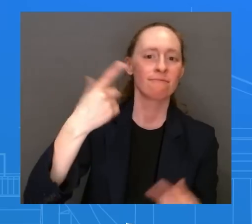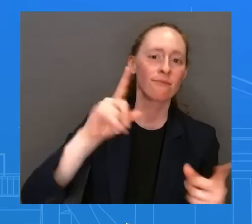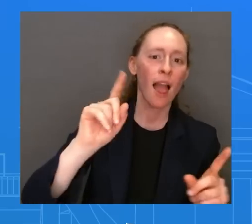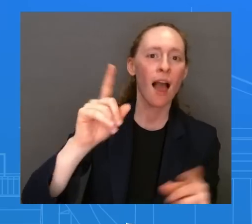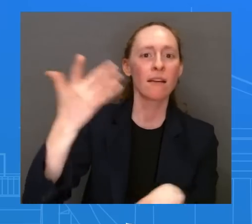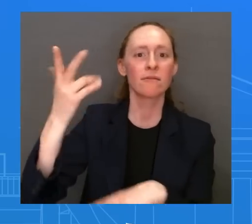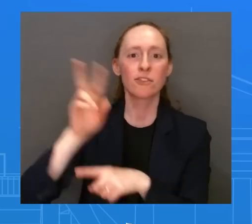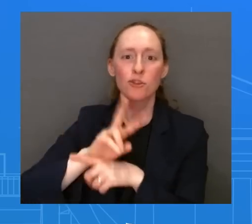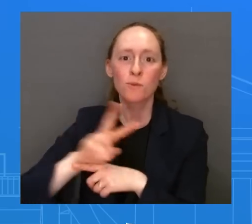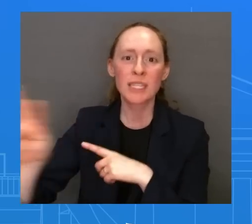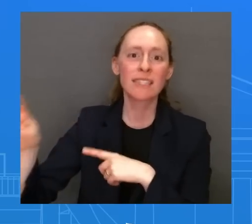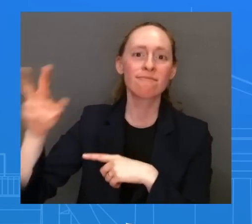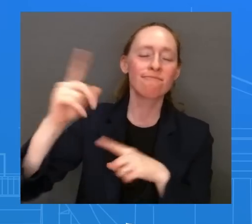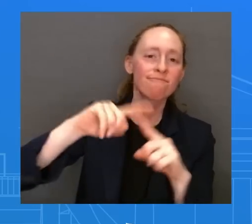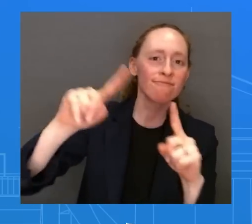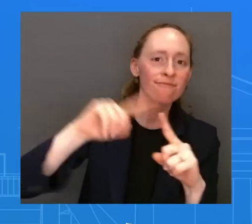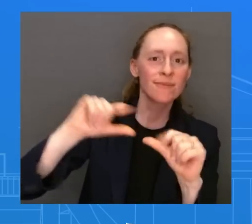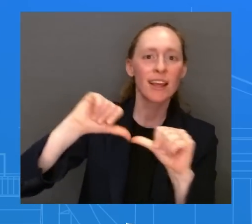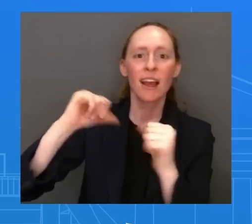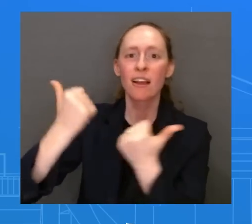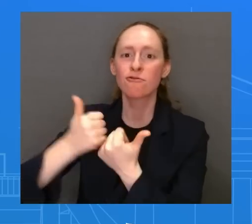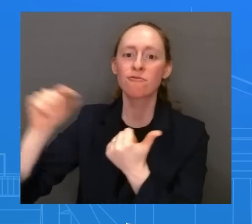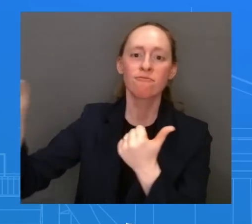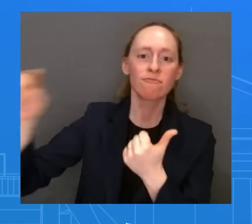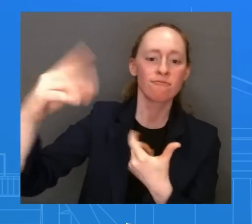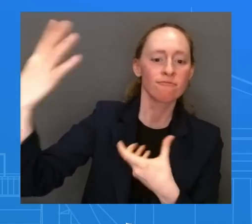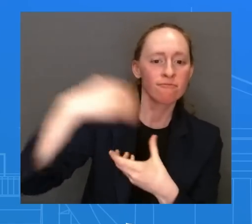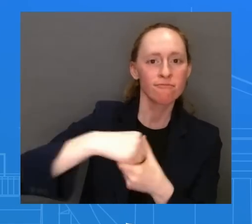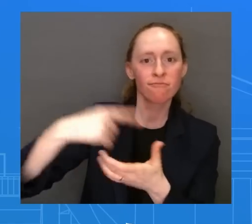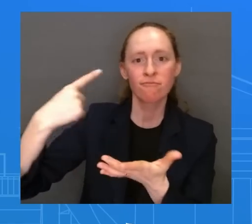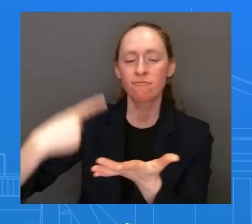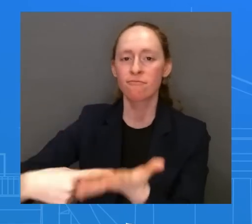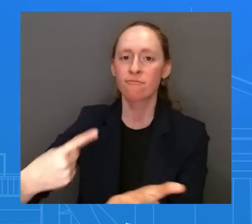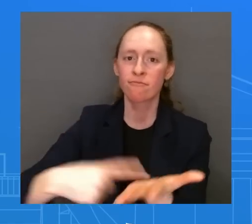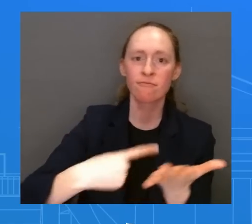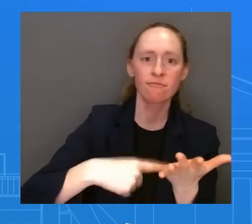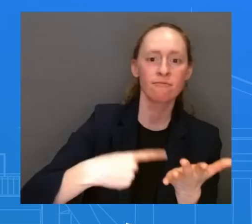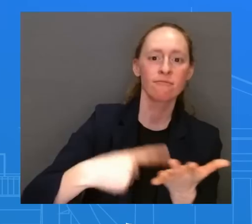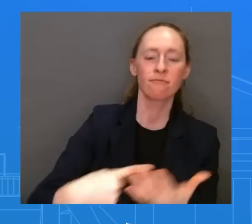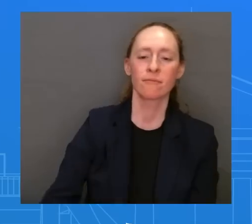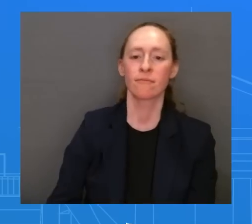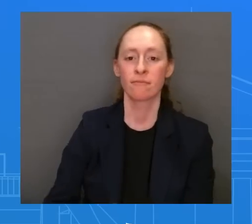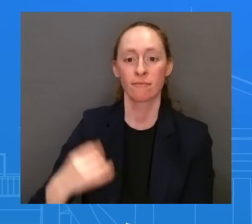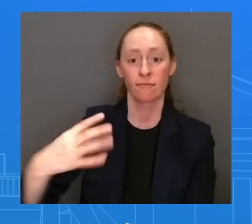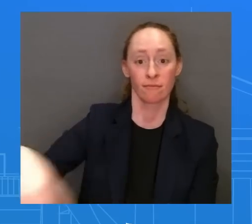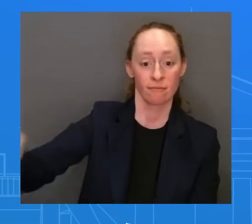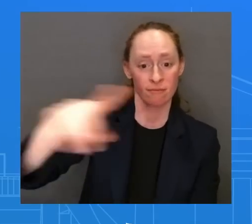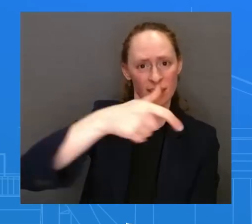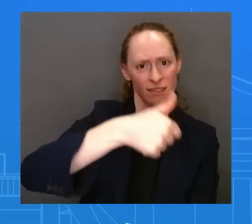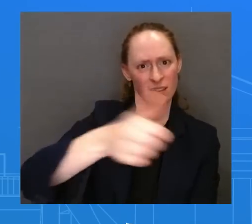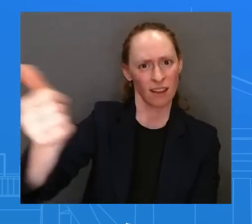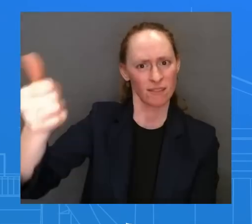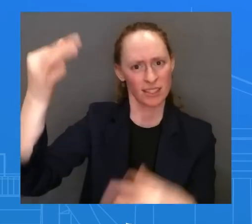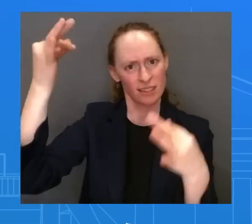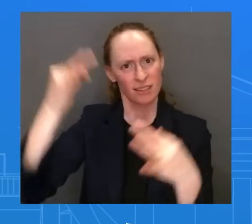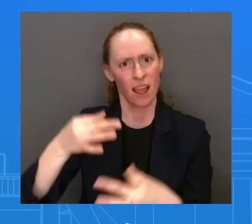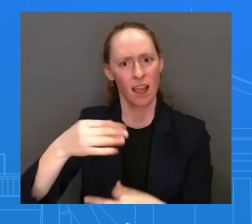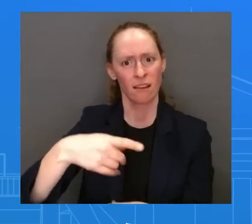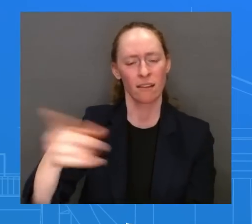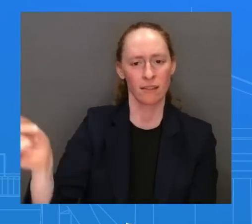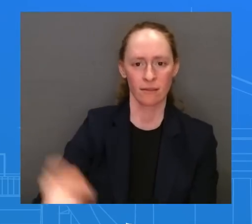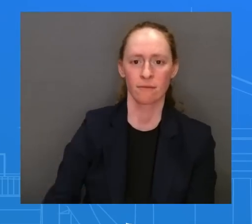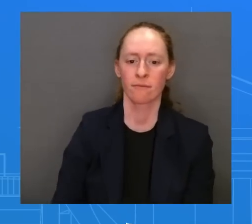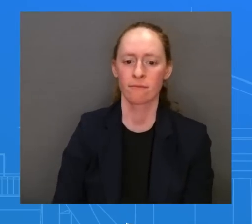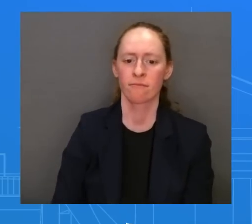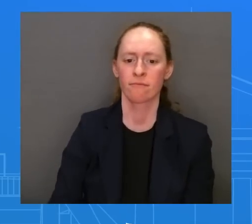you that these agencies voluntarily decided on their own uh to to do these after Action reviews with the president's course full